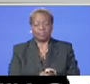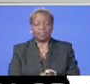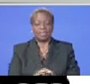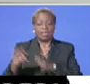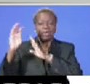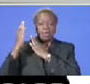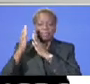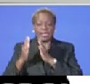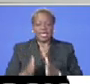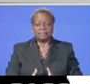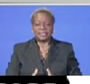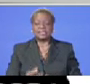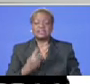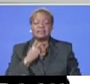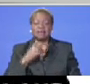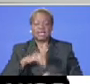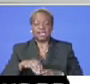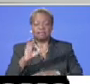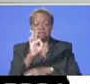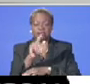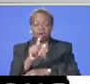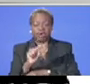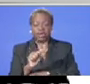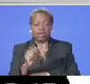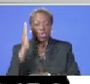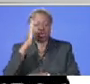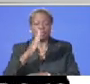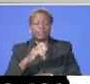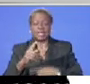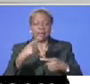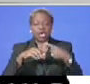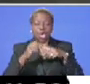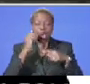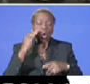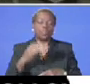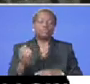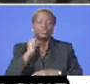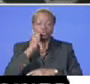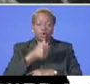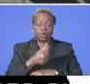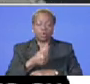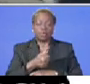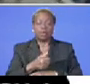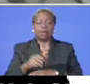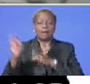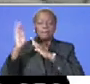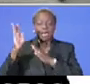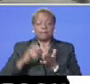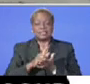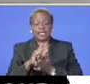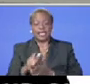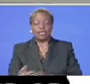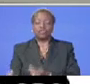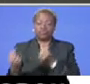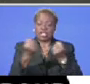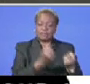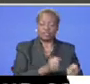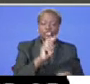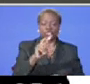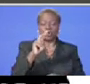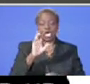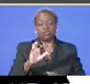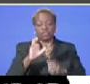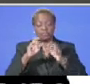Well, Bahamians stuck in Florida will finally be headed home tomorrow. Bahamas Air will transport the 200 residents on board two